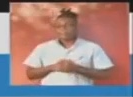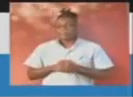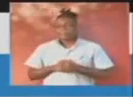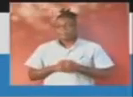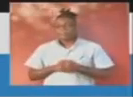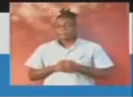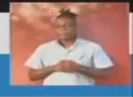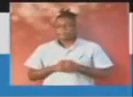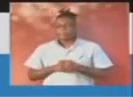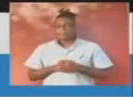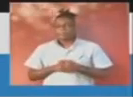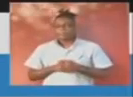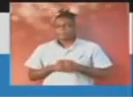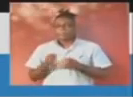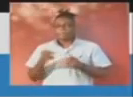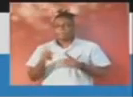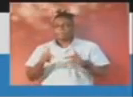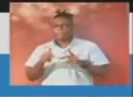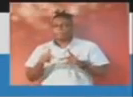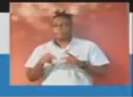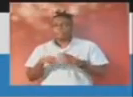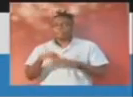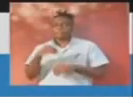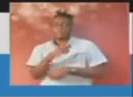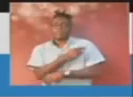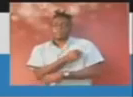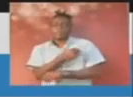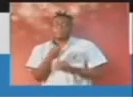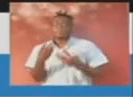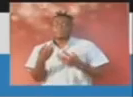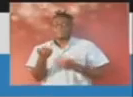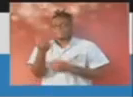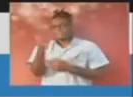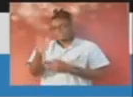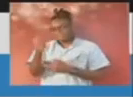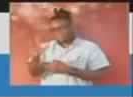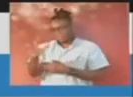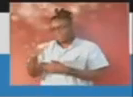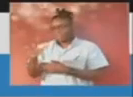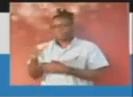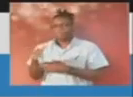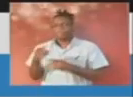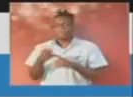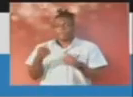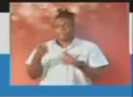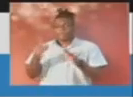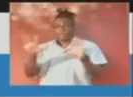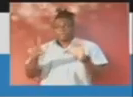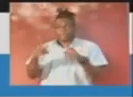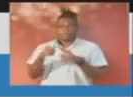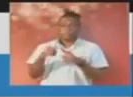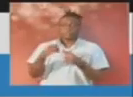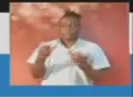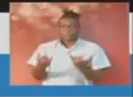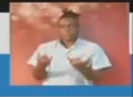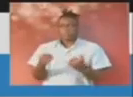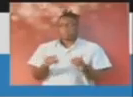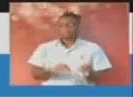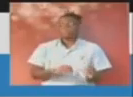15. So basically, in conclusion, this concept of a step-down